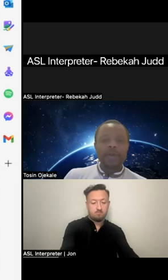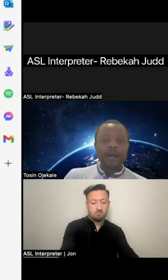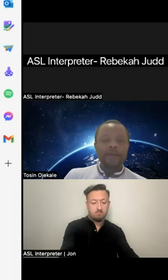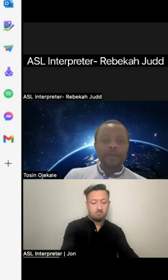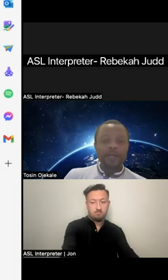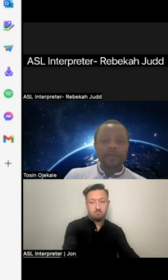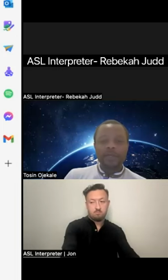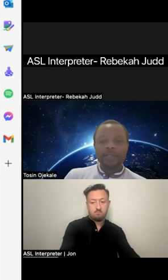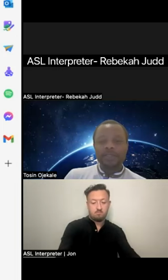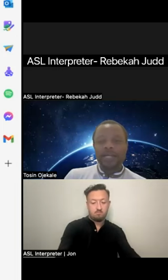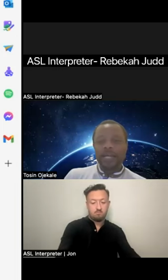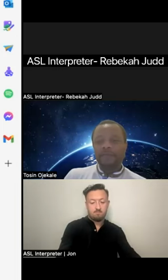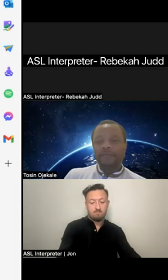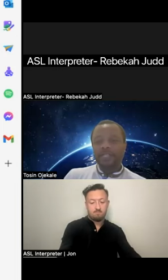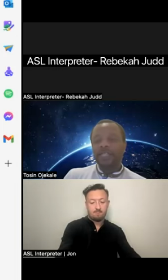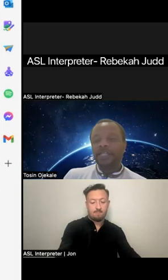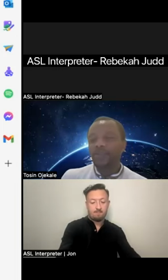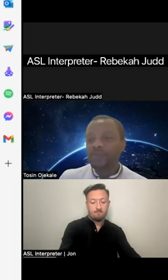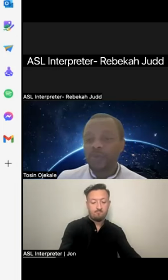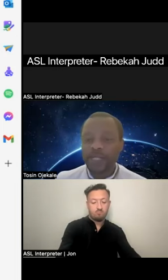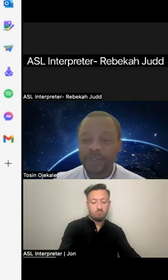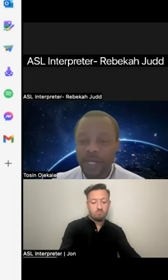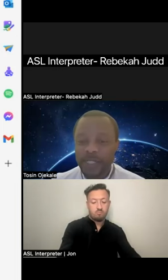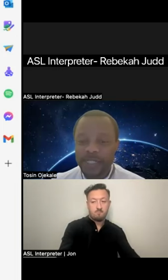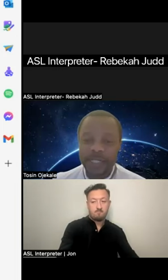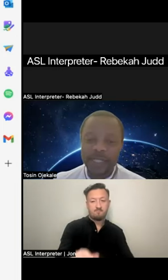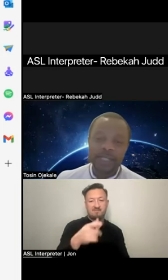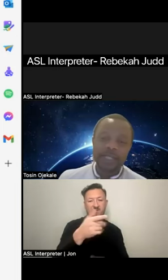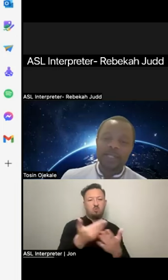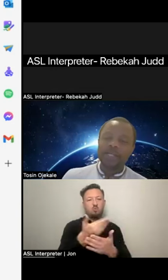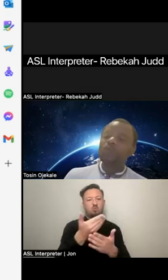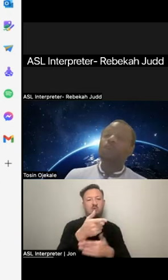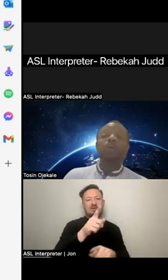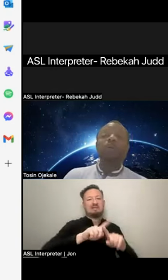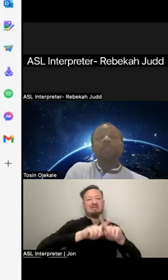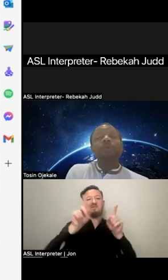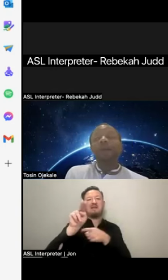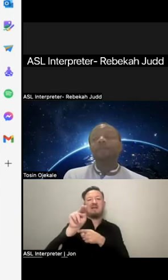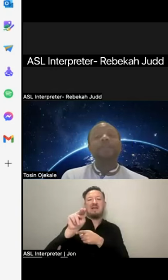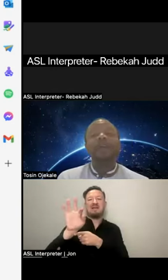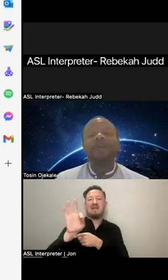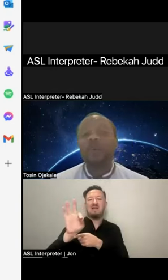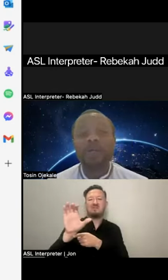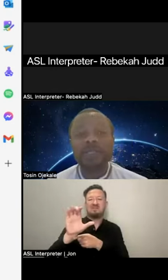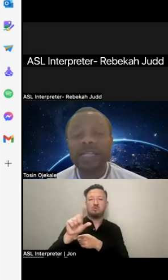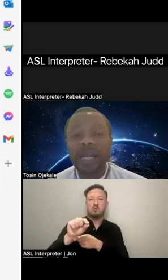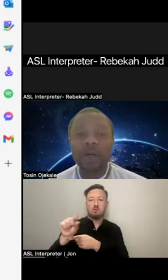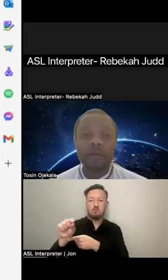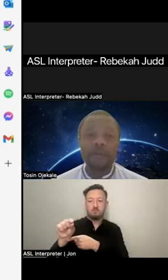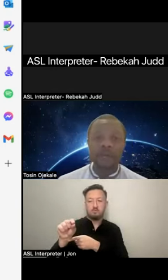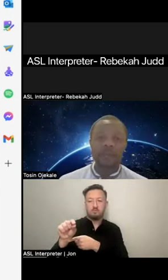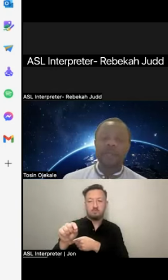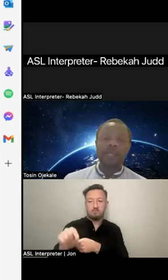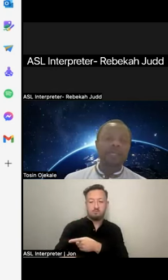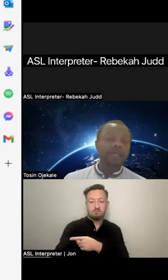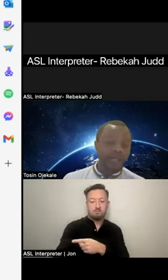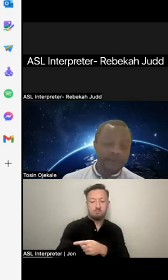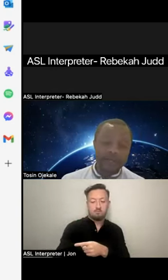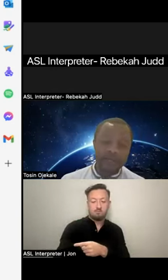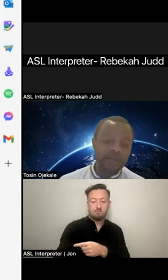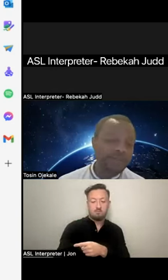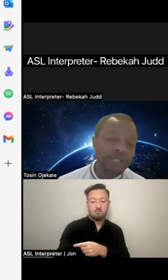So you have another one, NFC 2020. So you have different ones. There are a lot of them, okay,